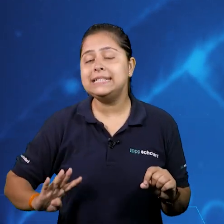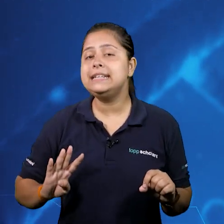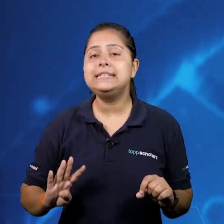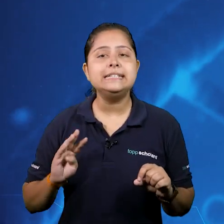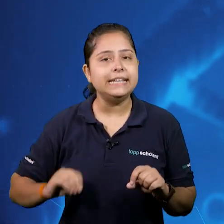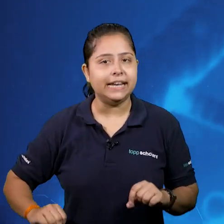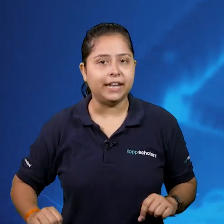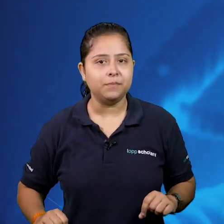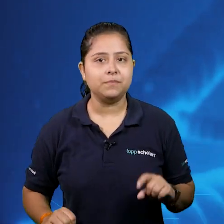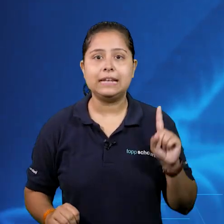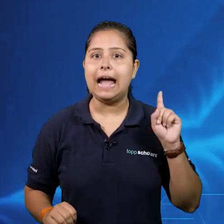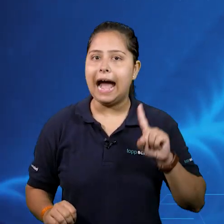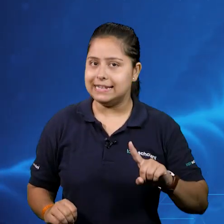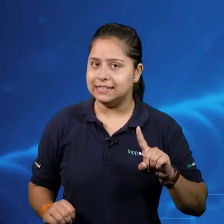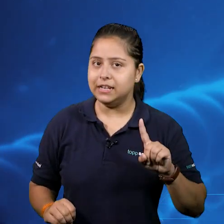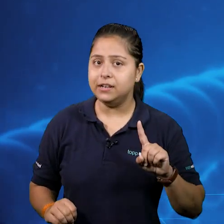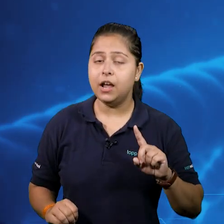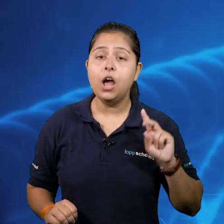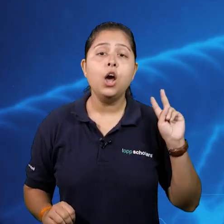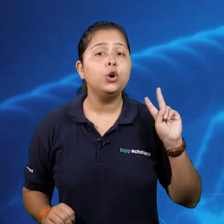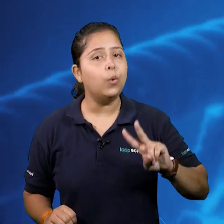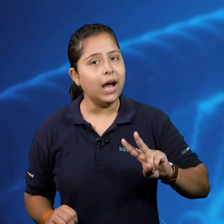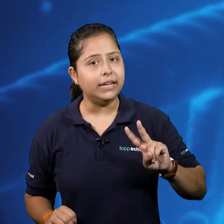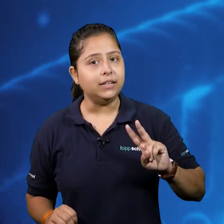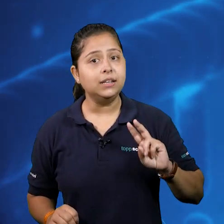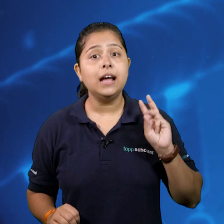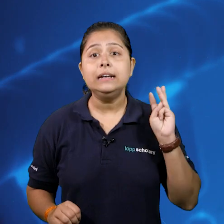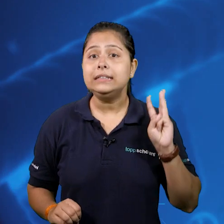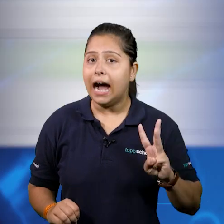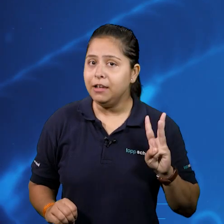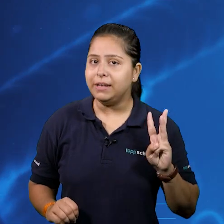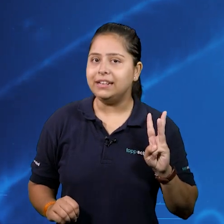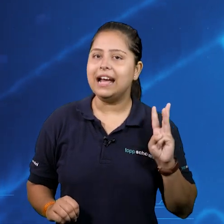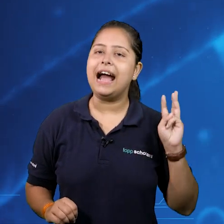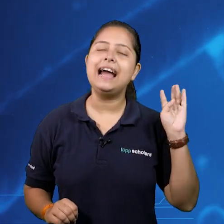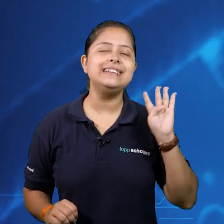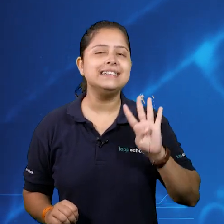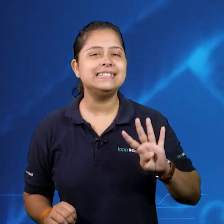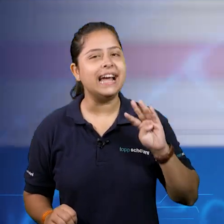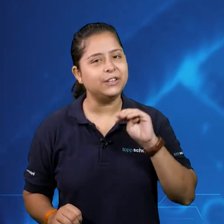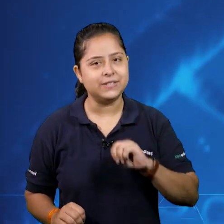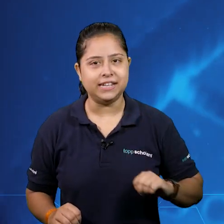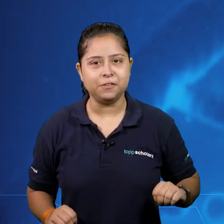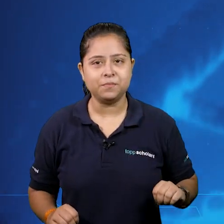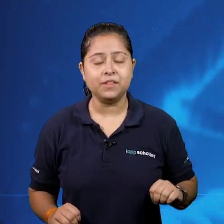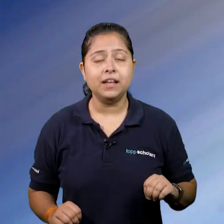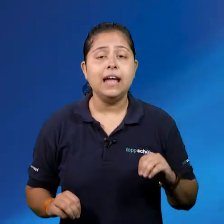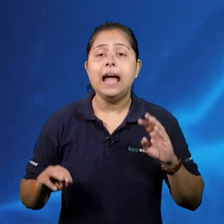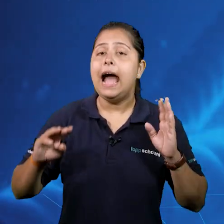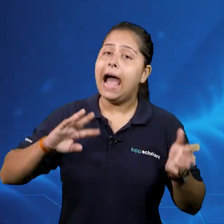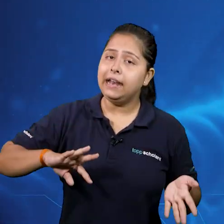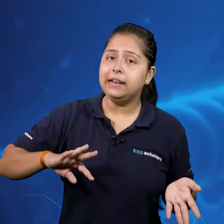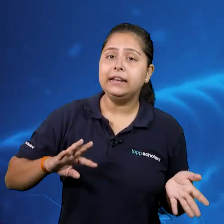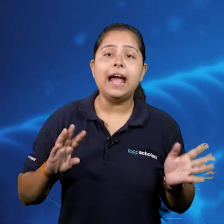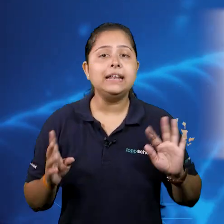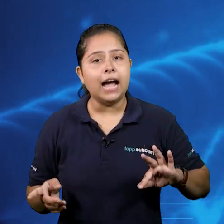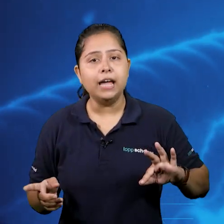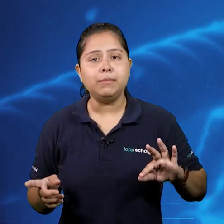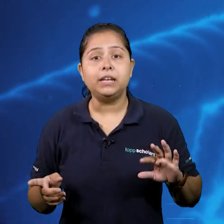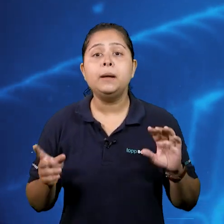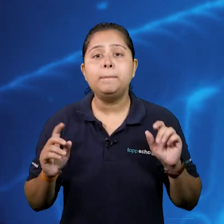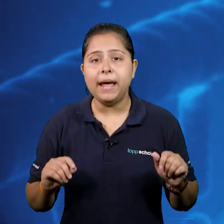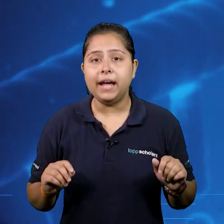4 bases in DNA: adenine, guanine, thymine, and cytosine. Adenine